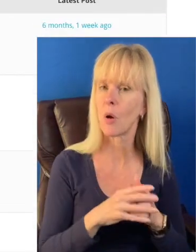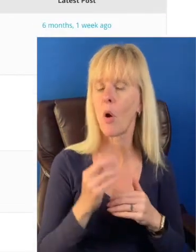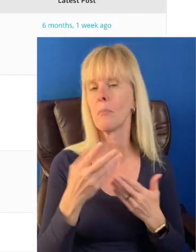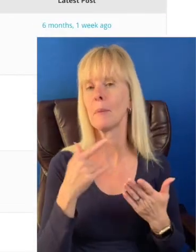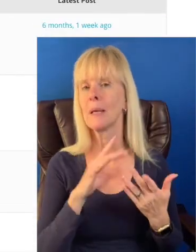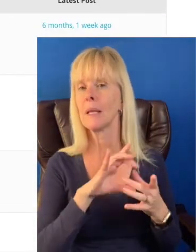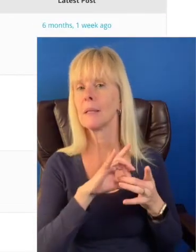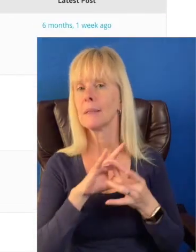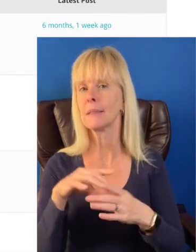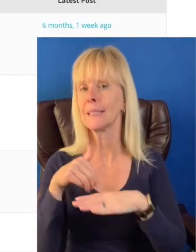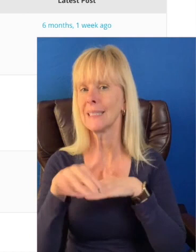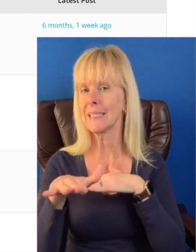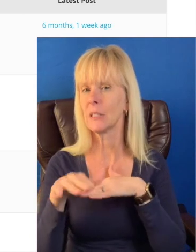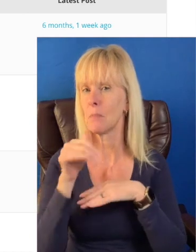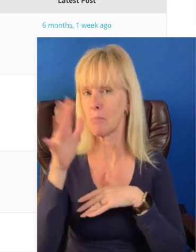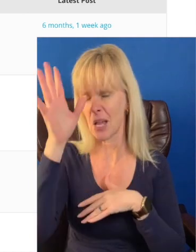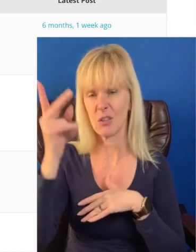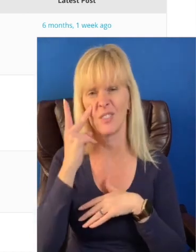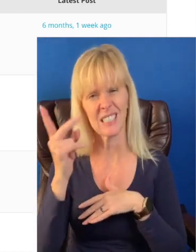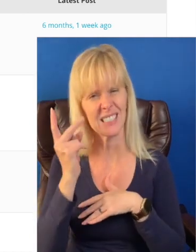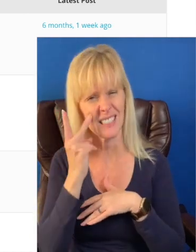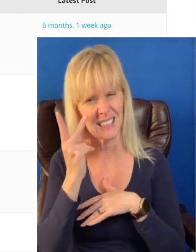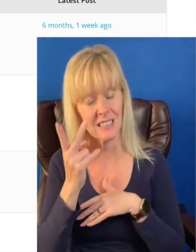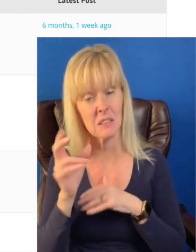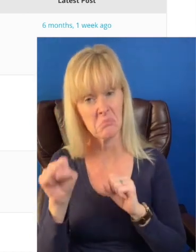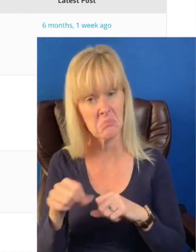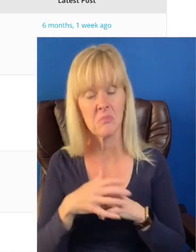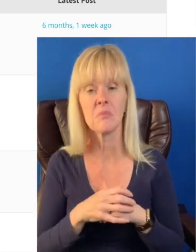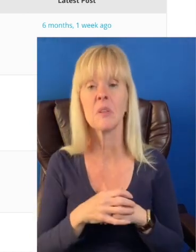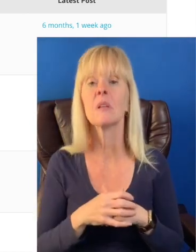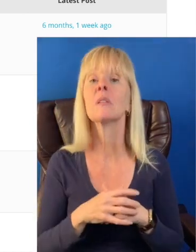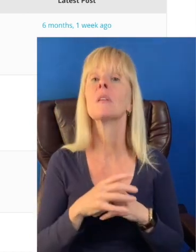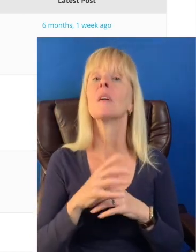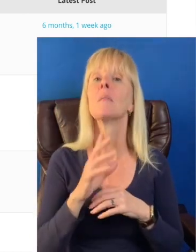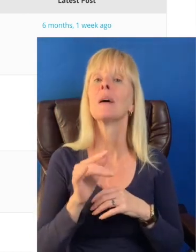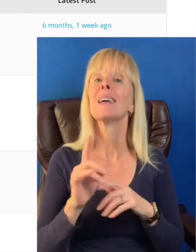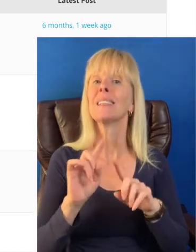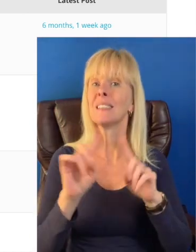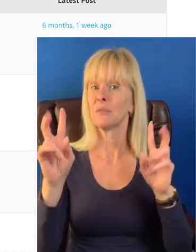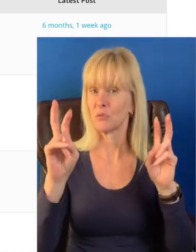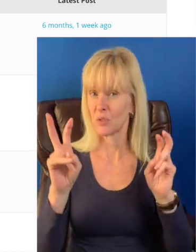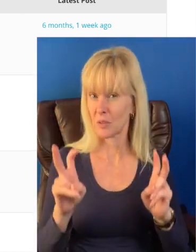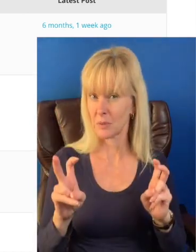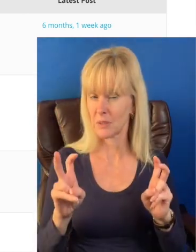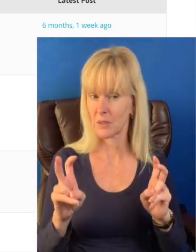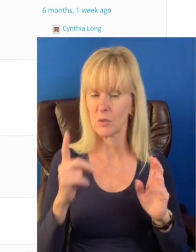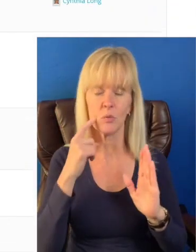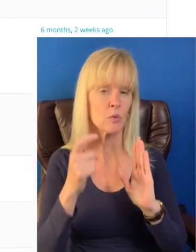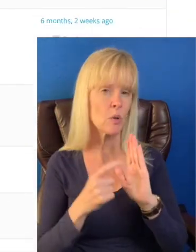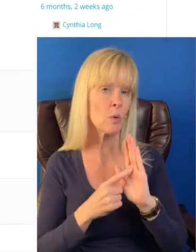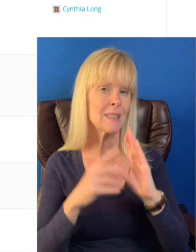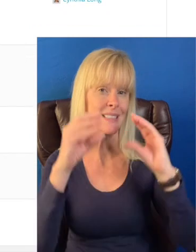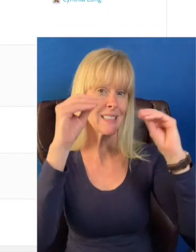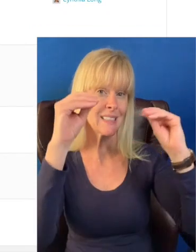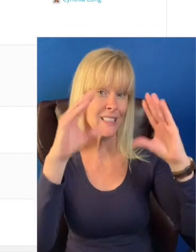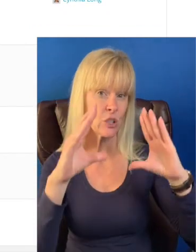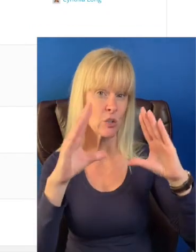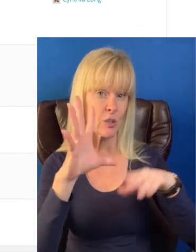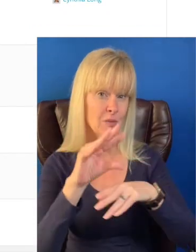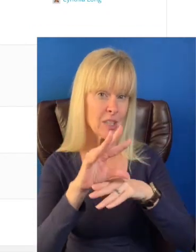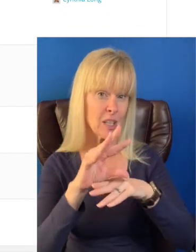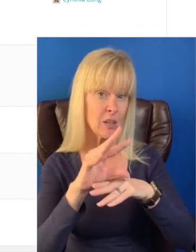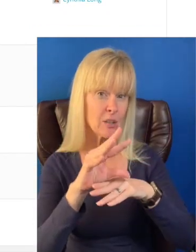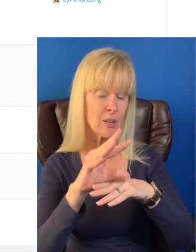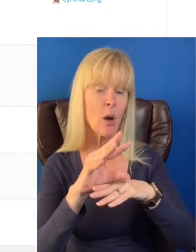classrooms. You can send a link to your parents if you need them to see something. But here's the different topics. But if you notice under